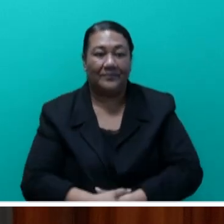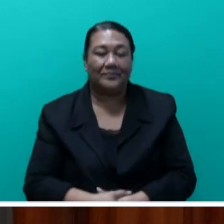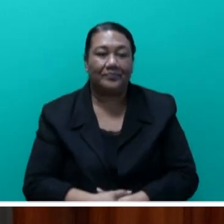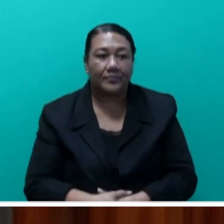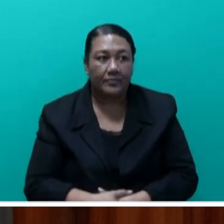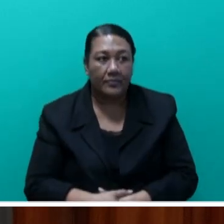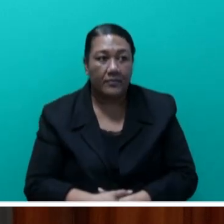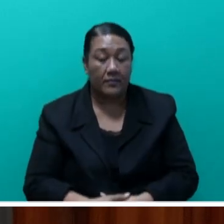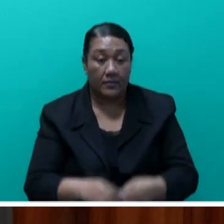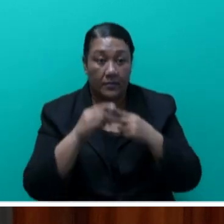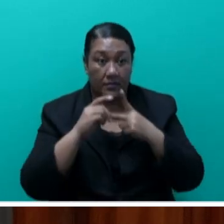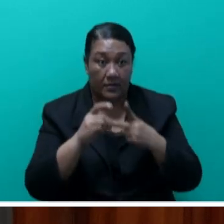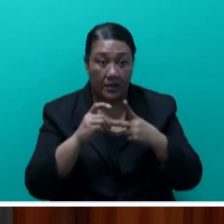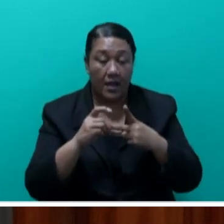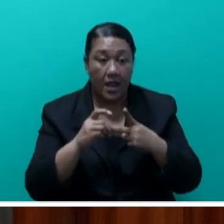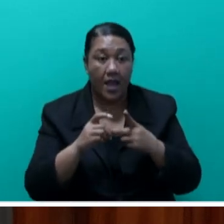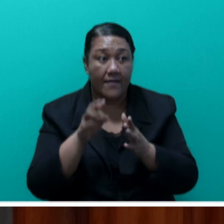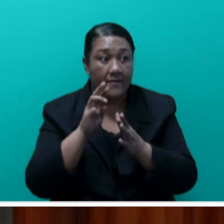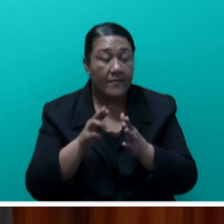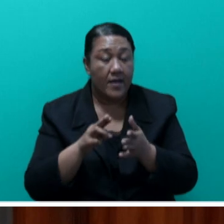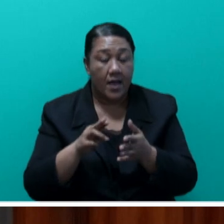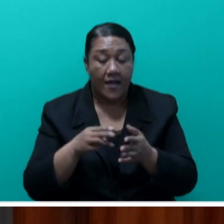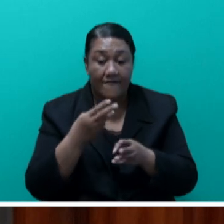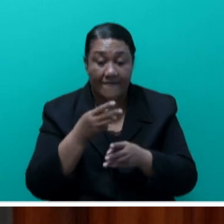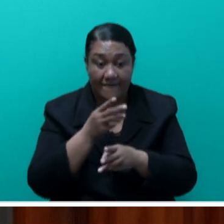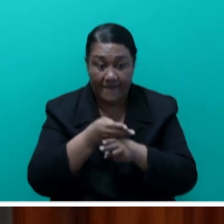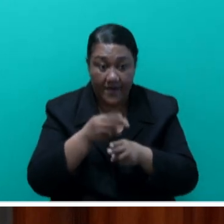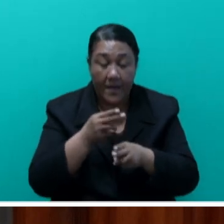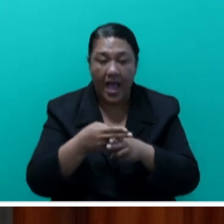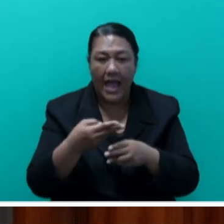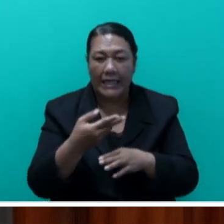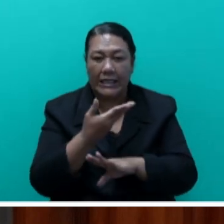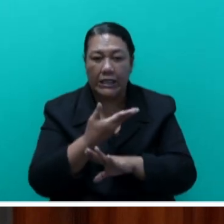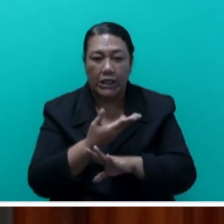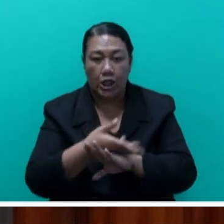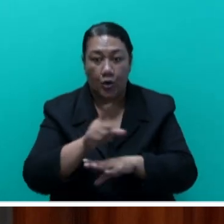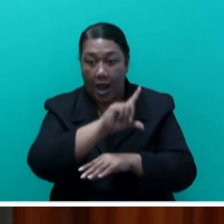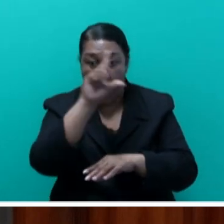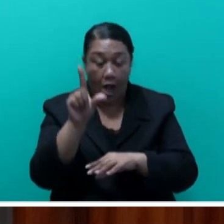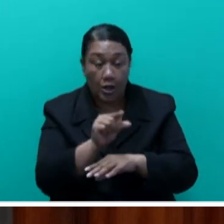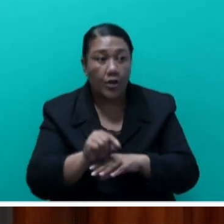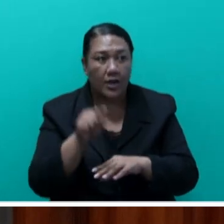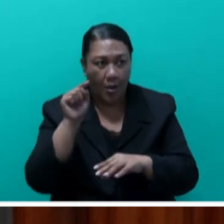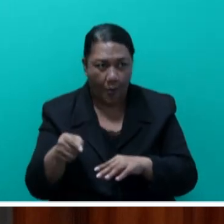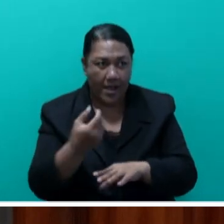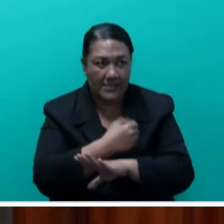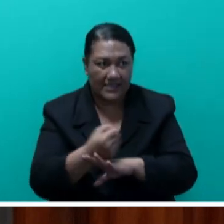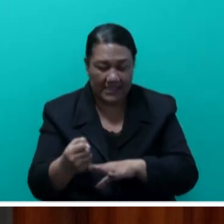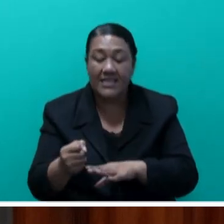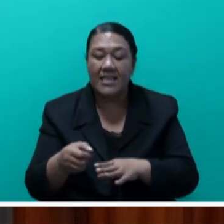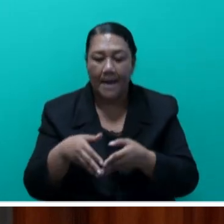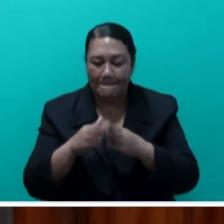2 is the rabbit fish or nunga. The government of New Caledonia constructed a hatchery and sea cage culture processing and